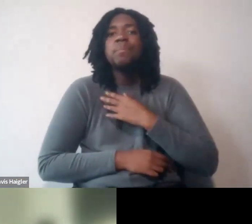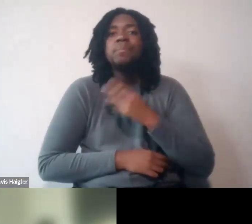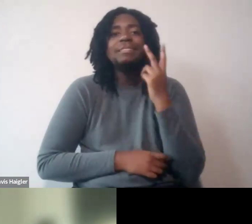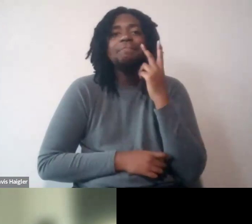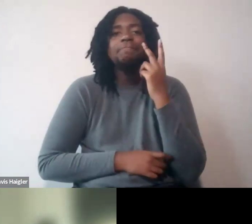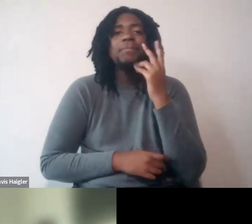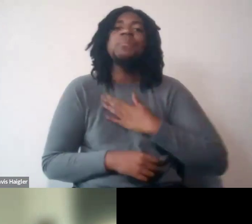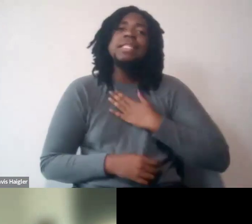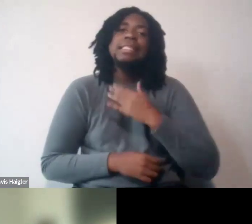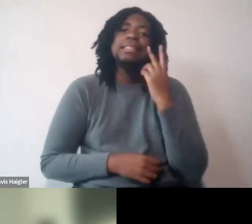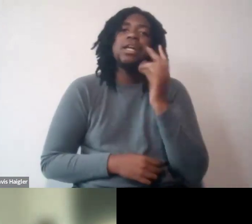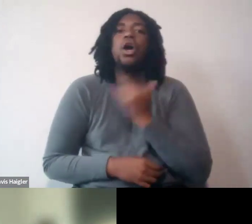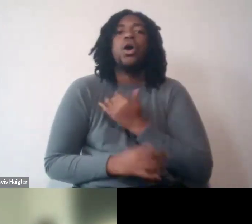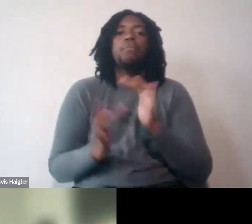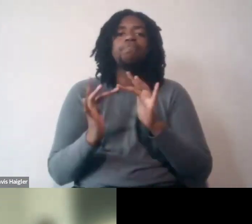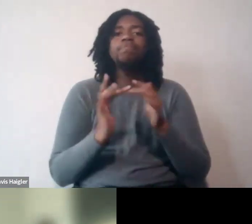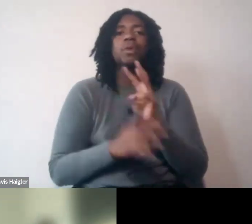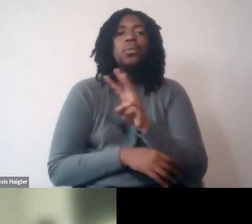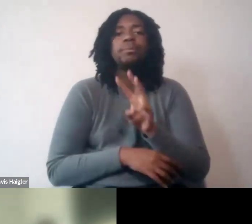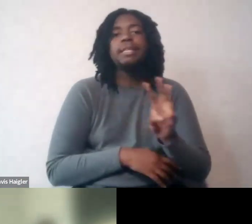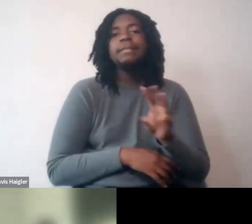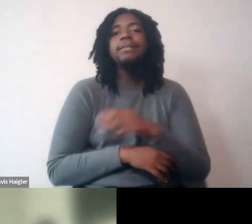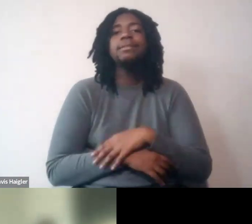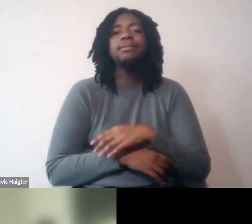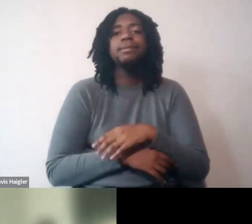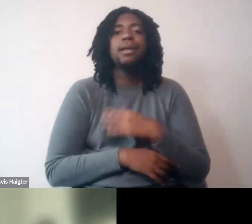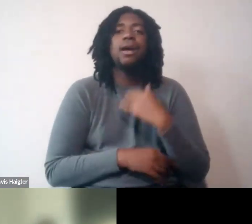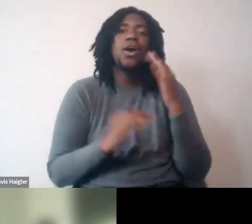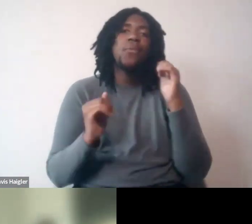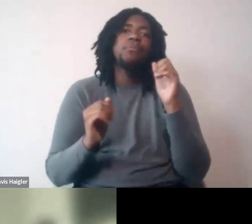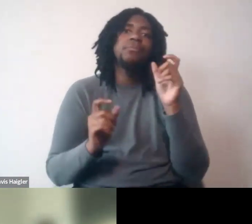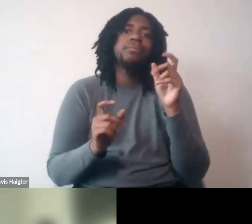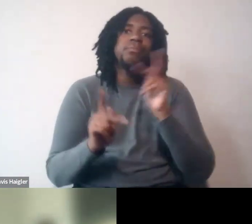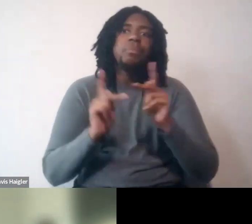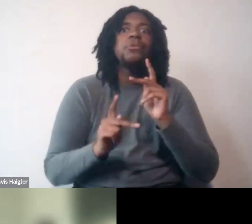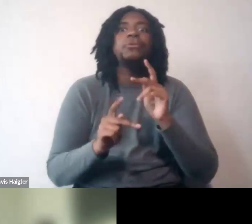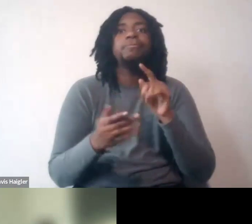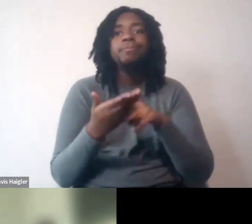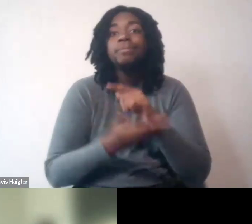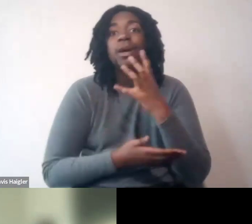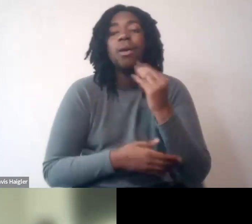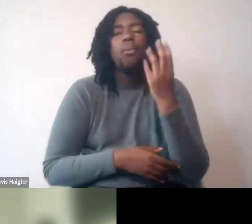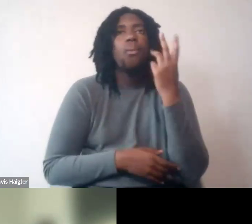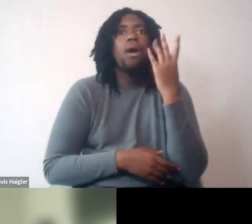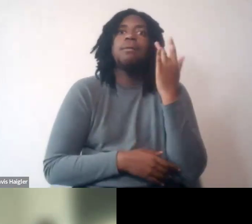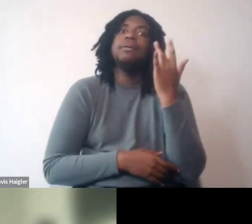out. And we especially hope that people read up on it because it's pretty amazing.